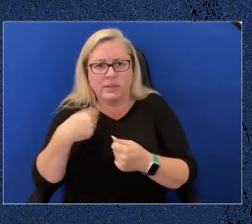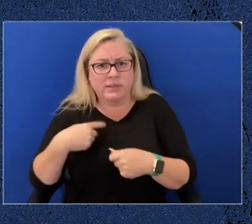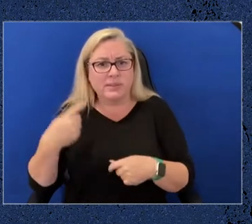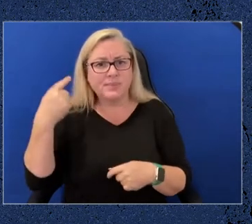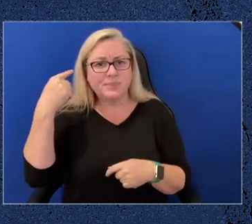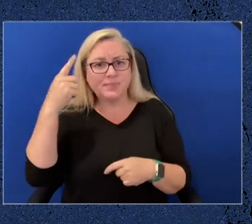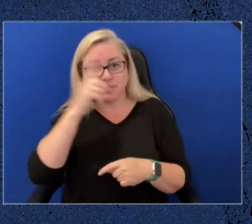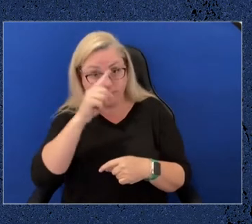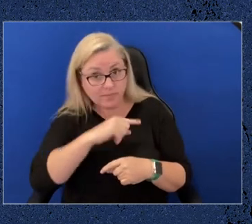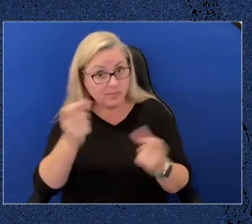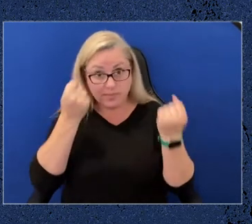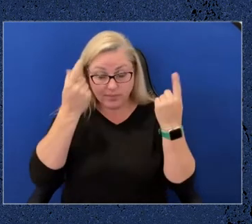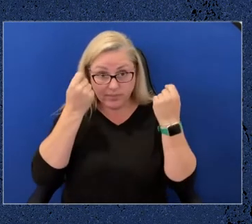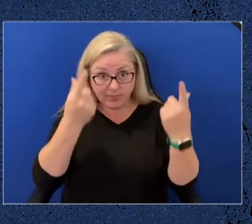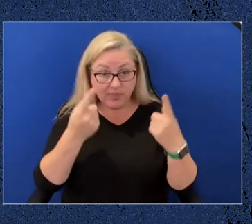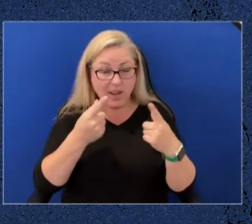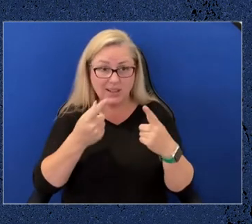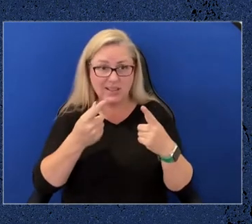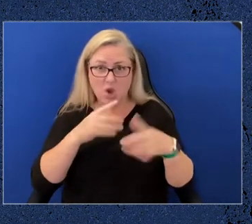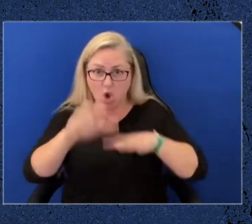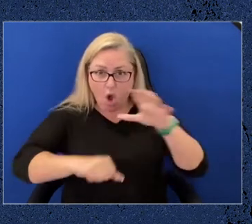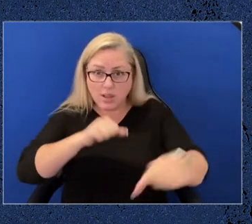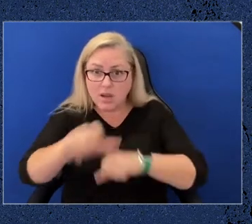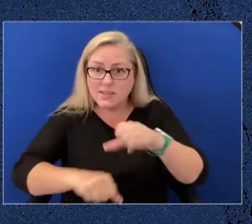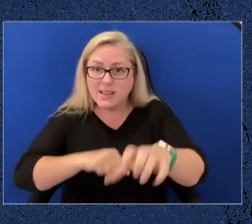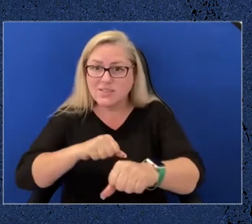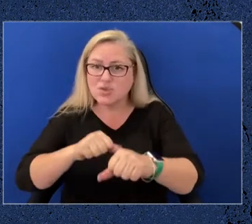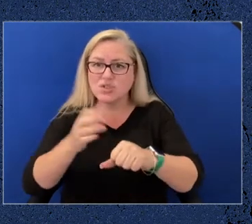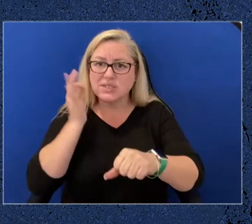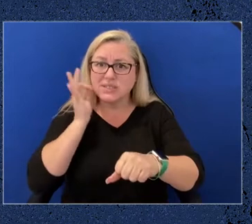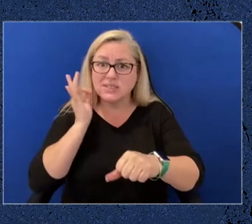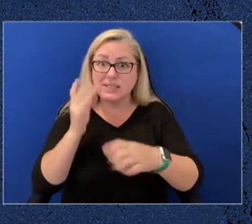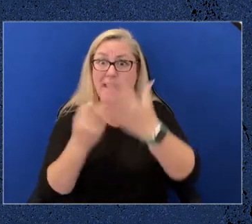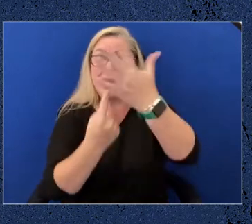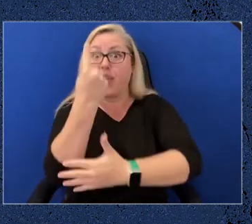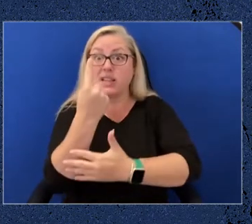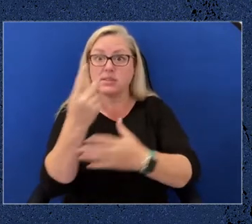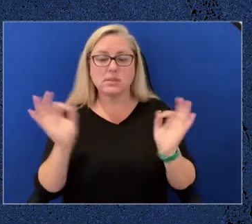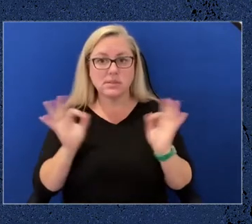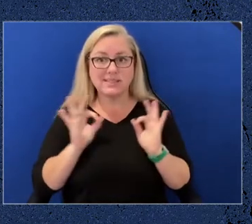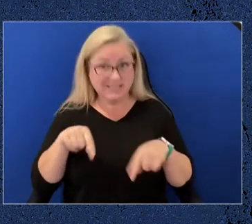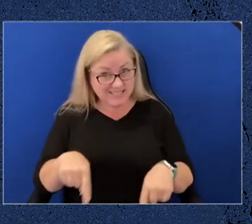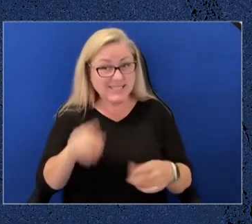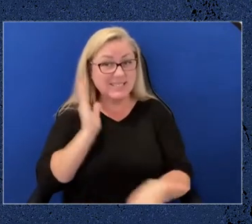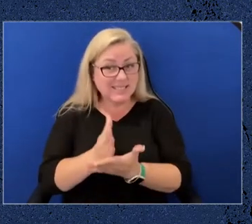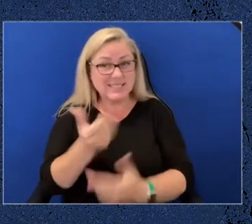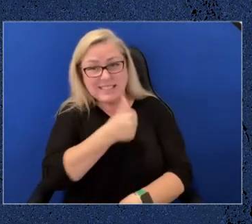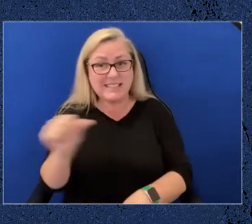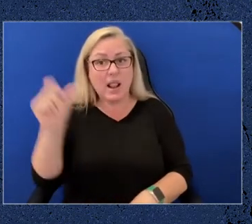it's a colonisation was not an event. Mm. It is a